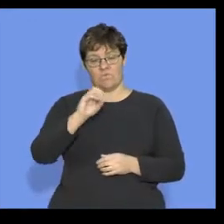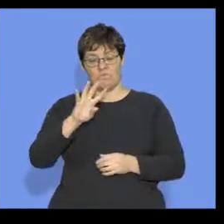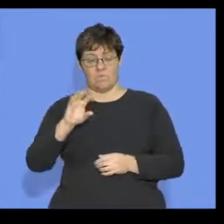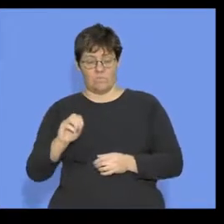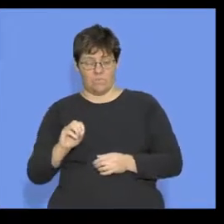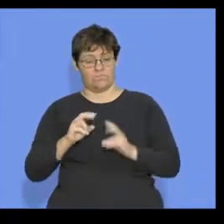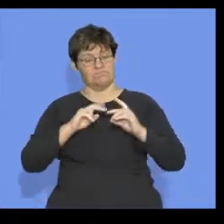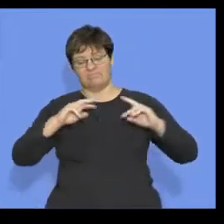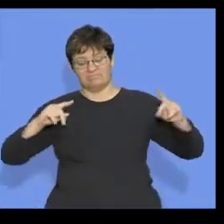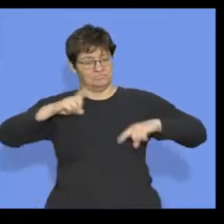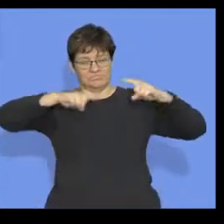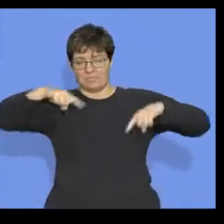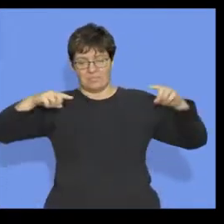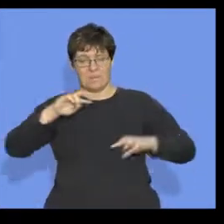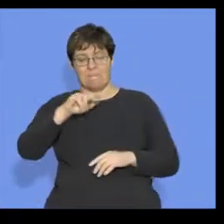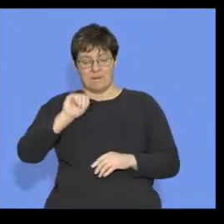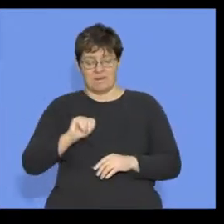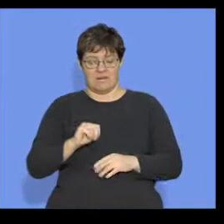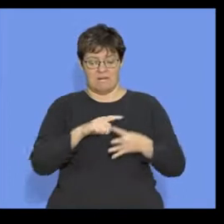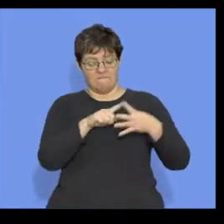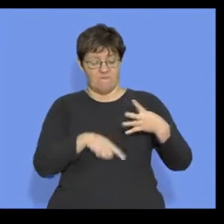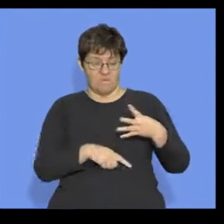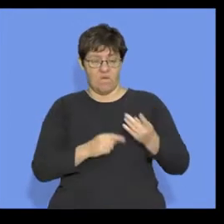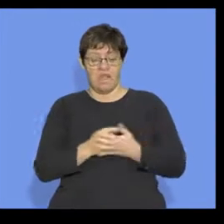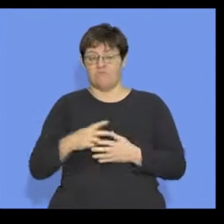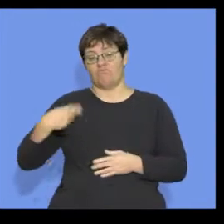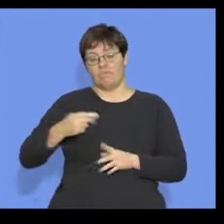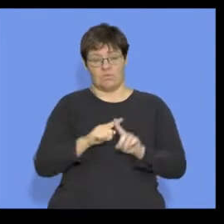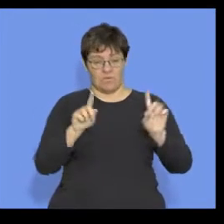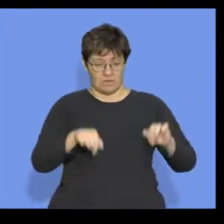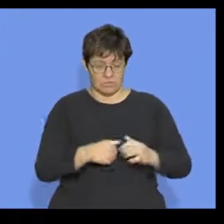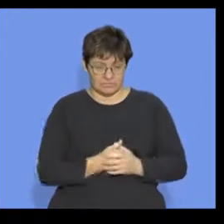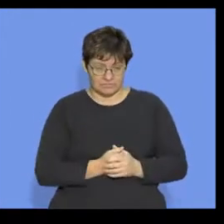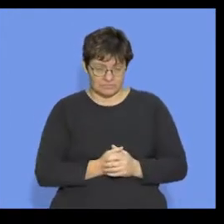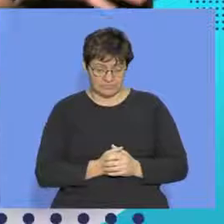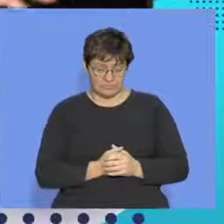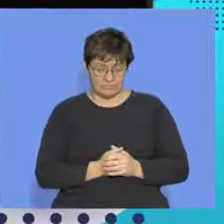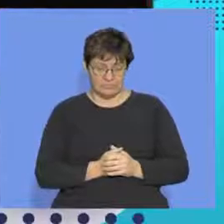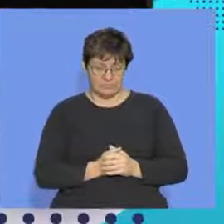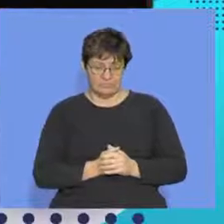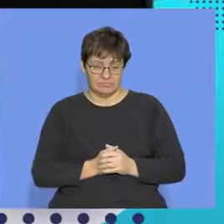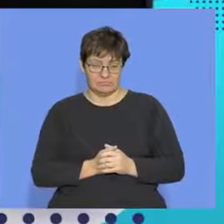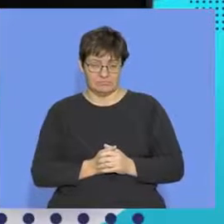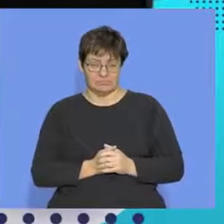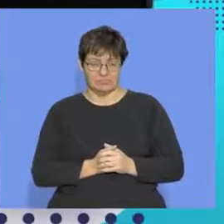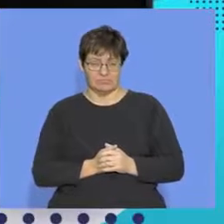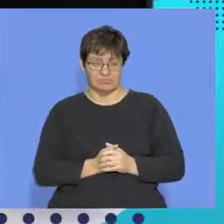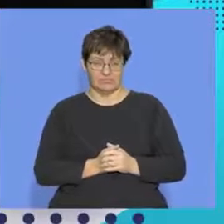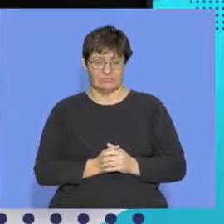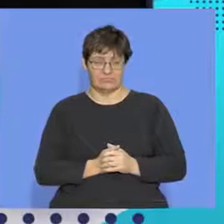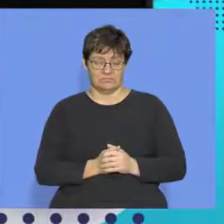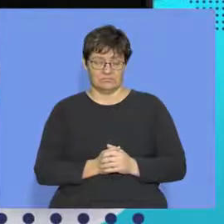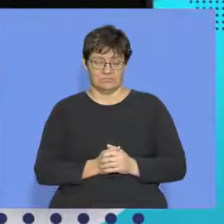Those are the total numbers of pin if we use digits from 0 to 9,